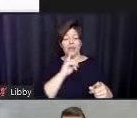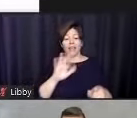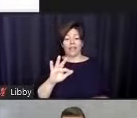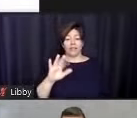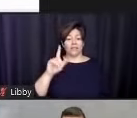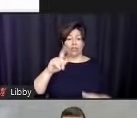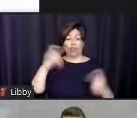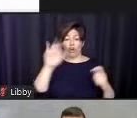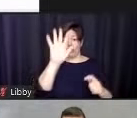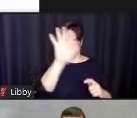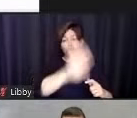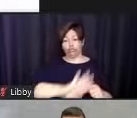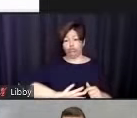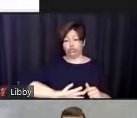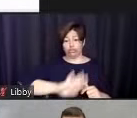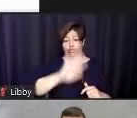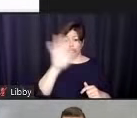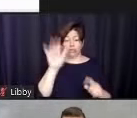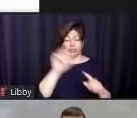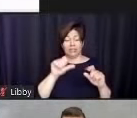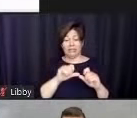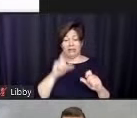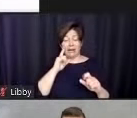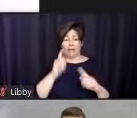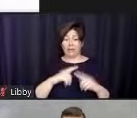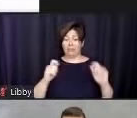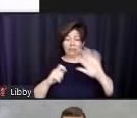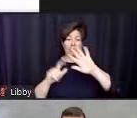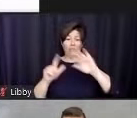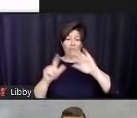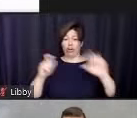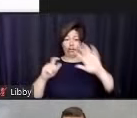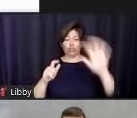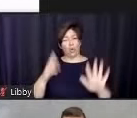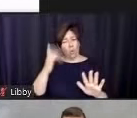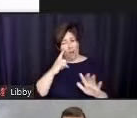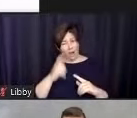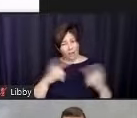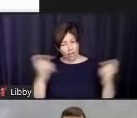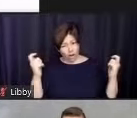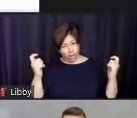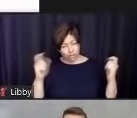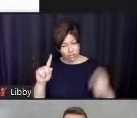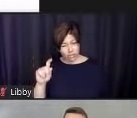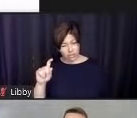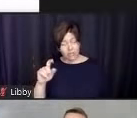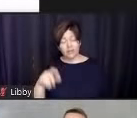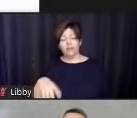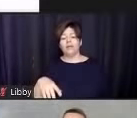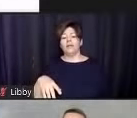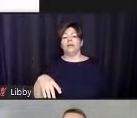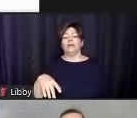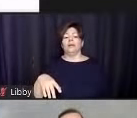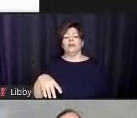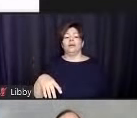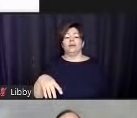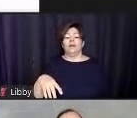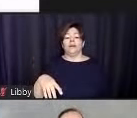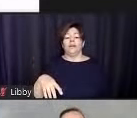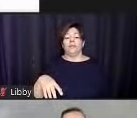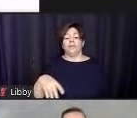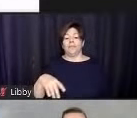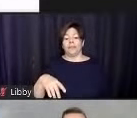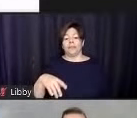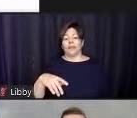large. I think exceedingly large. Why is it exceedingly large? That's the Ninth Circuit. It's based